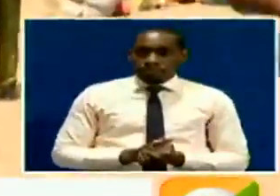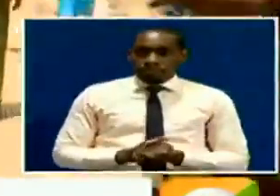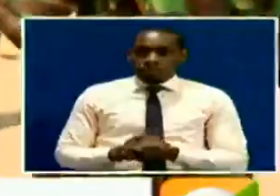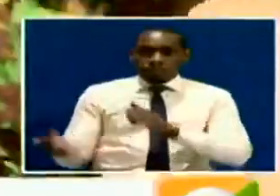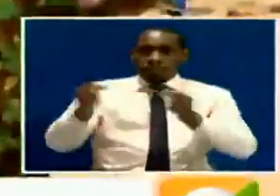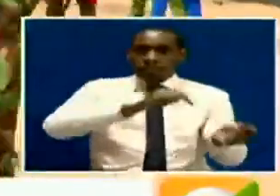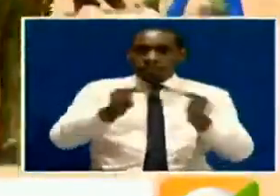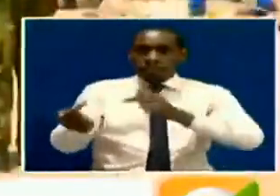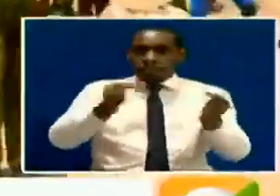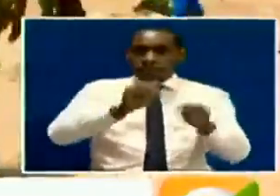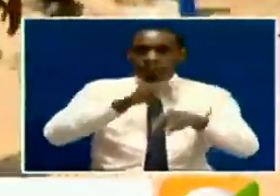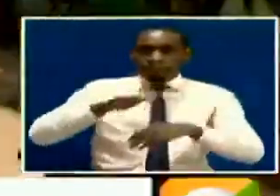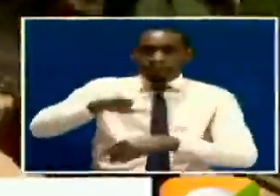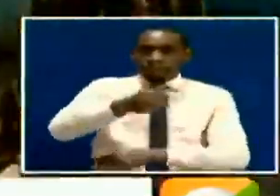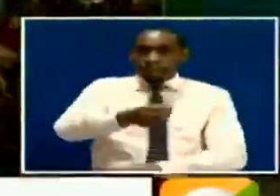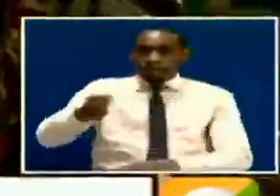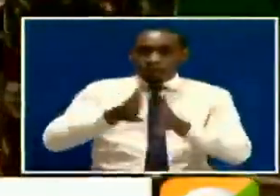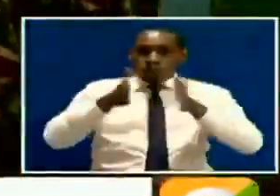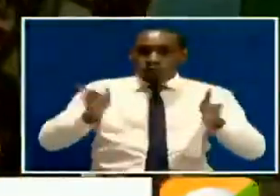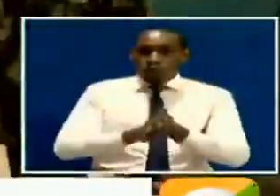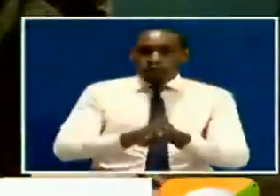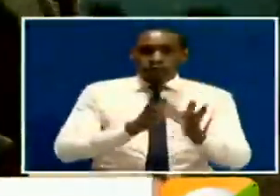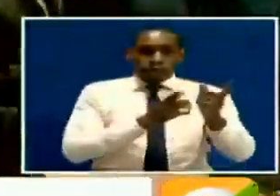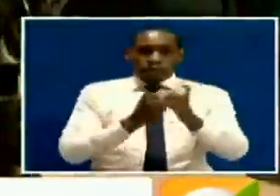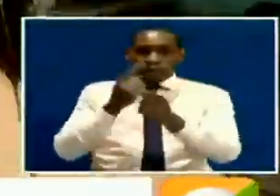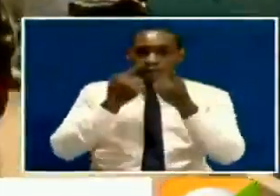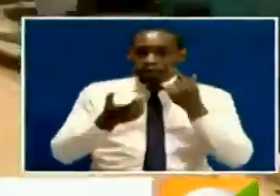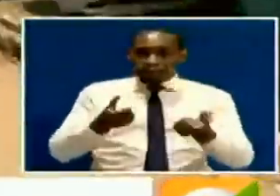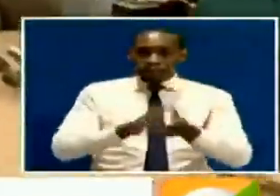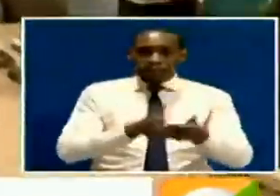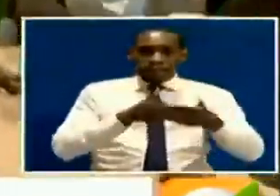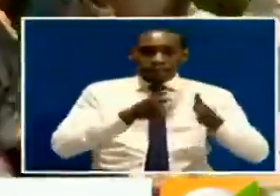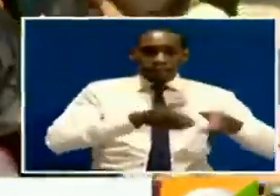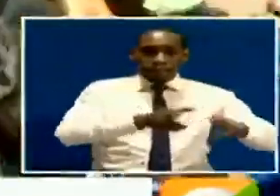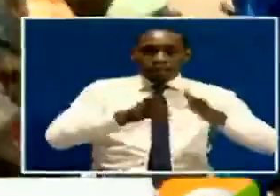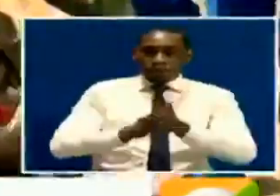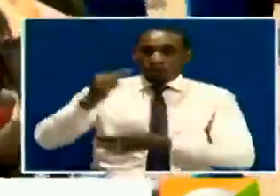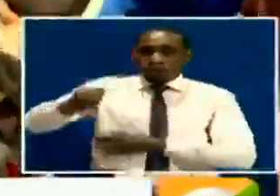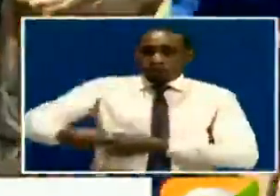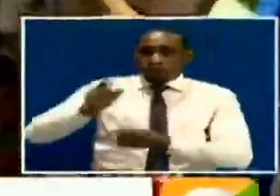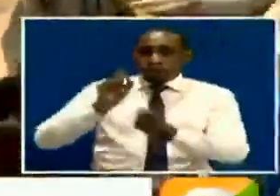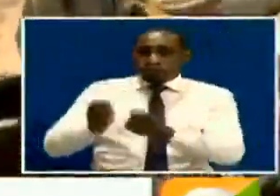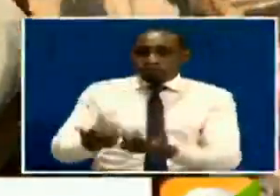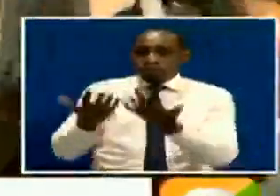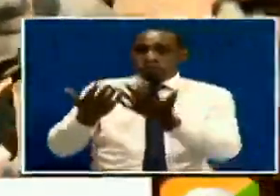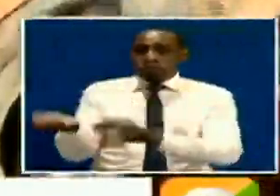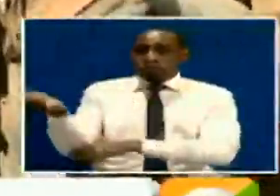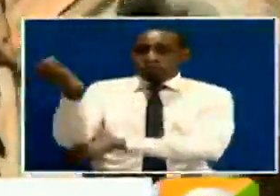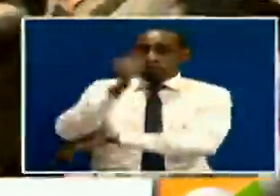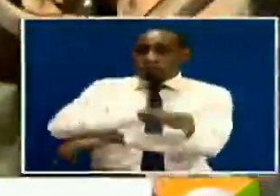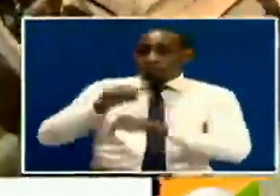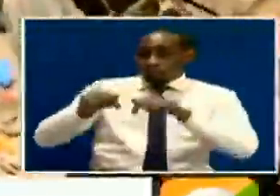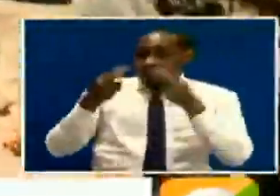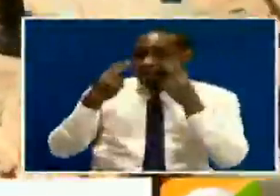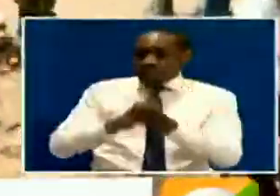chaotic scenes rocked Mlango Kubwa area. Tear gas canisters, locked roads and burnt tires were the order of the day.